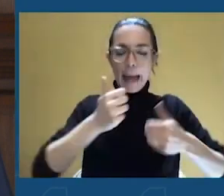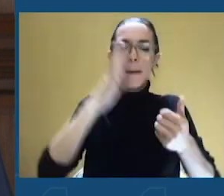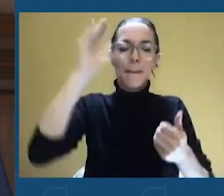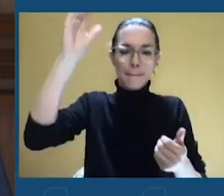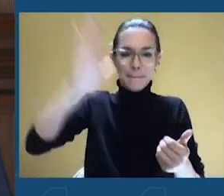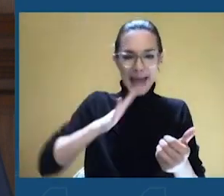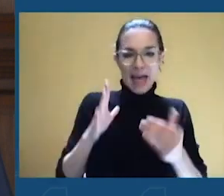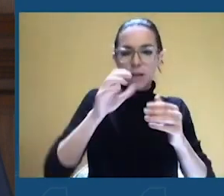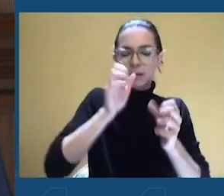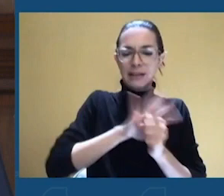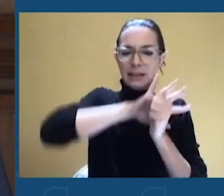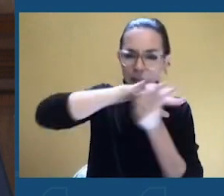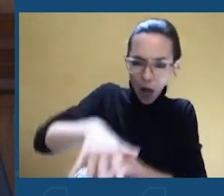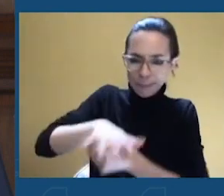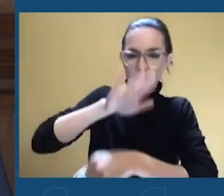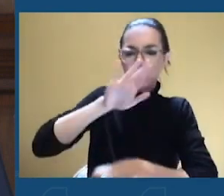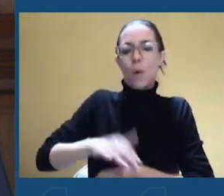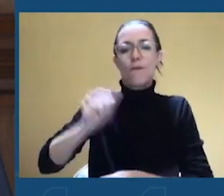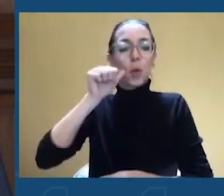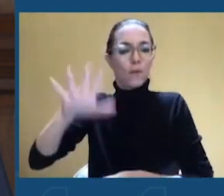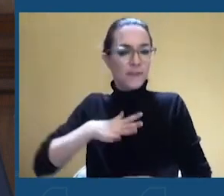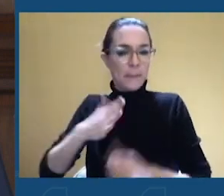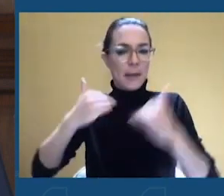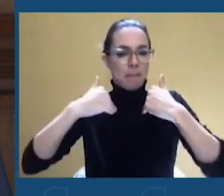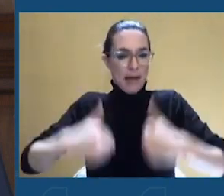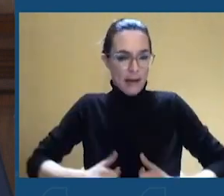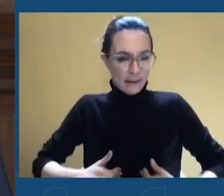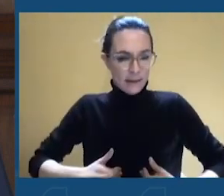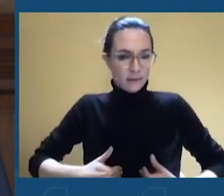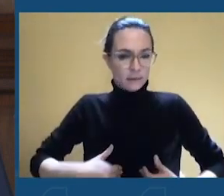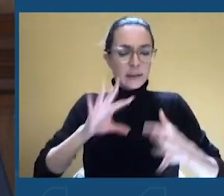It is reasserting an order linked to a time